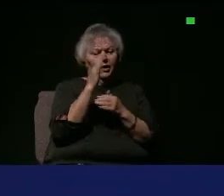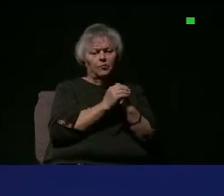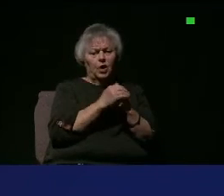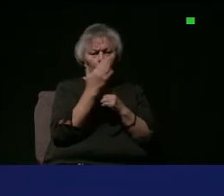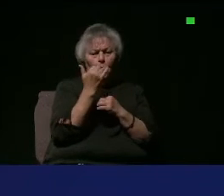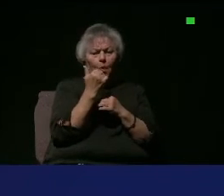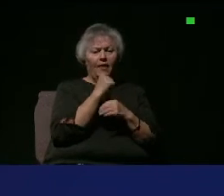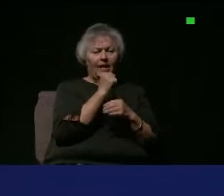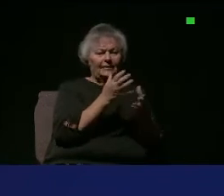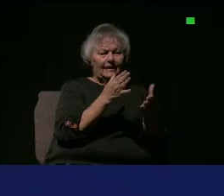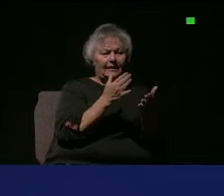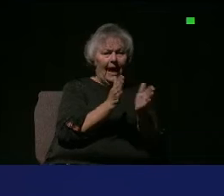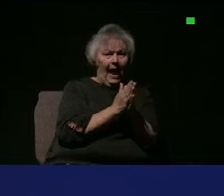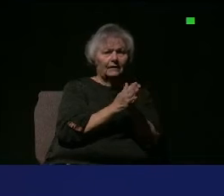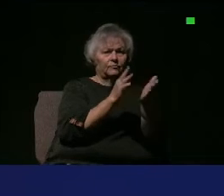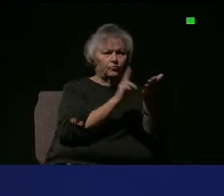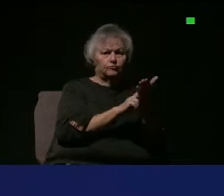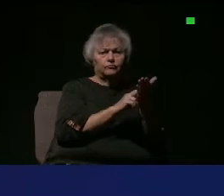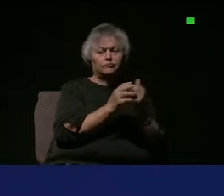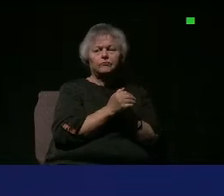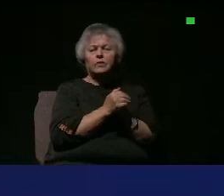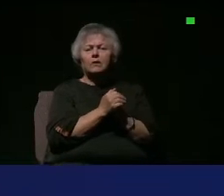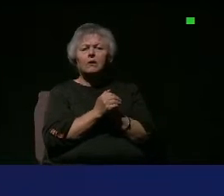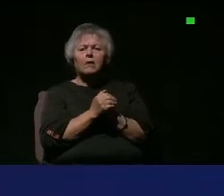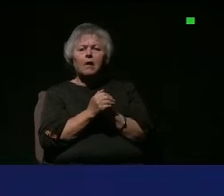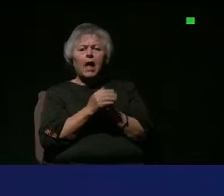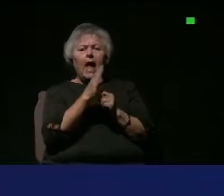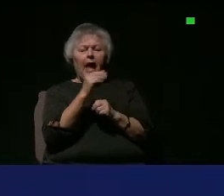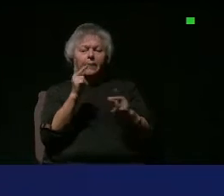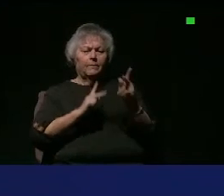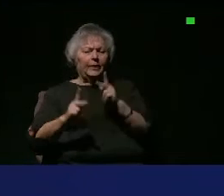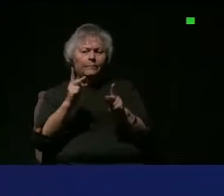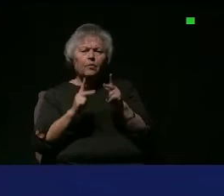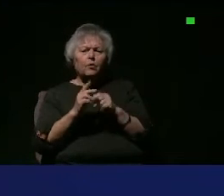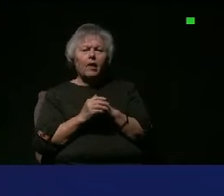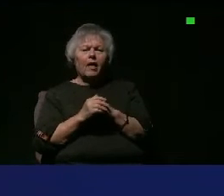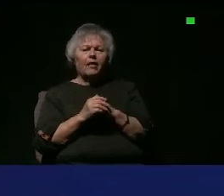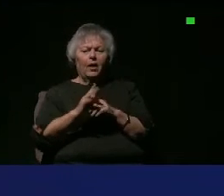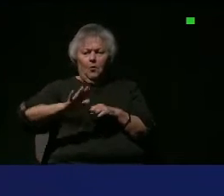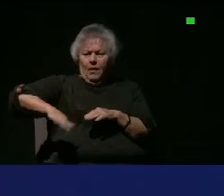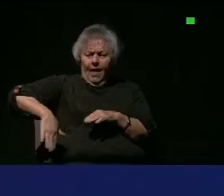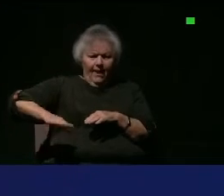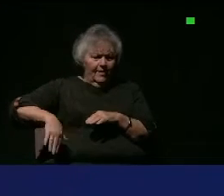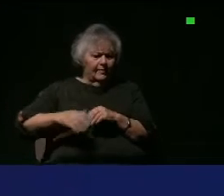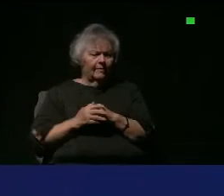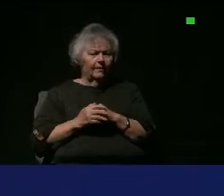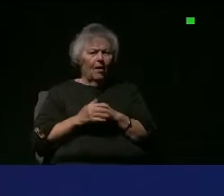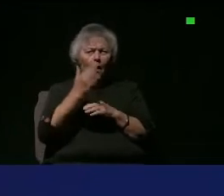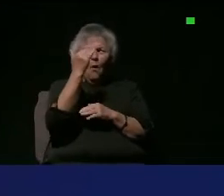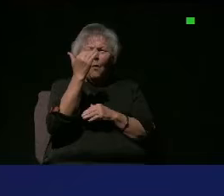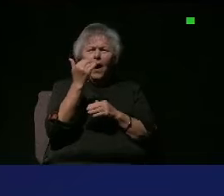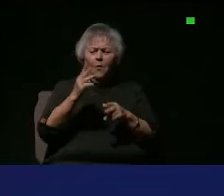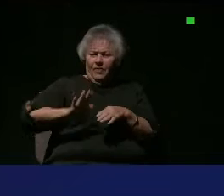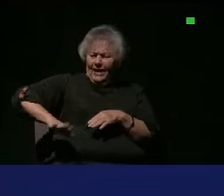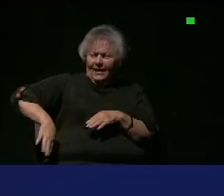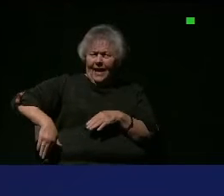sidetracked. Maybe they had a physical impediment that slowed them down. Maybe the marketplace was right in the middle of Woodruff Road. I mean, we don't know